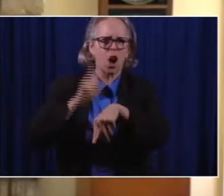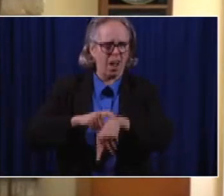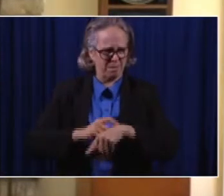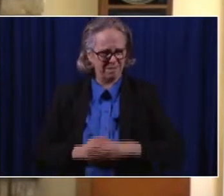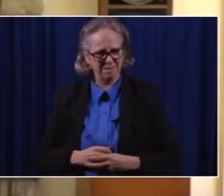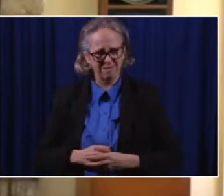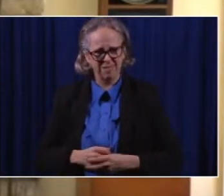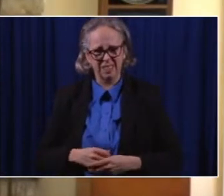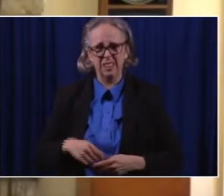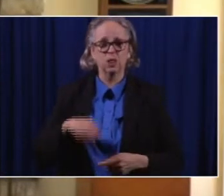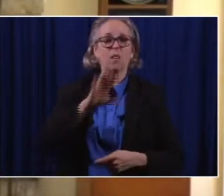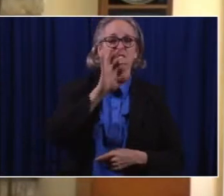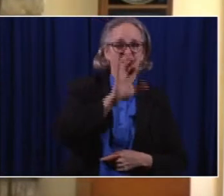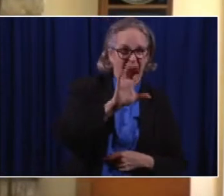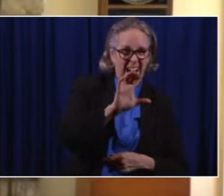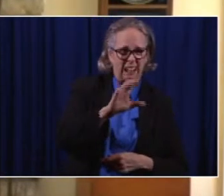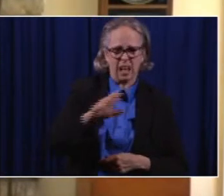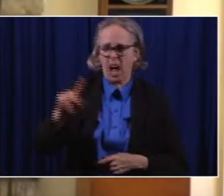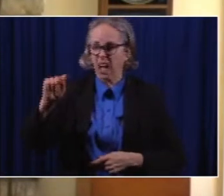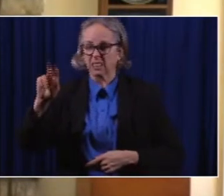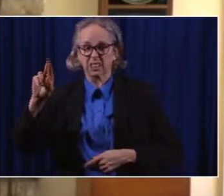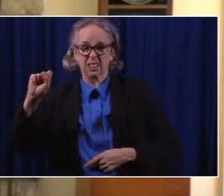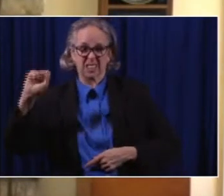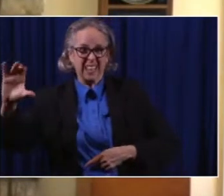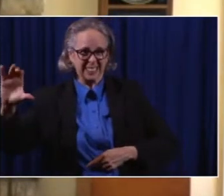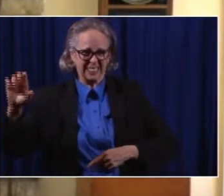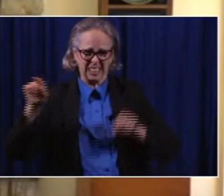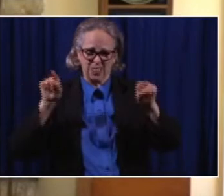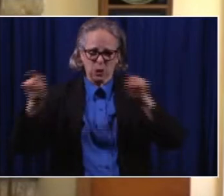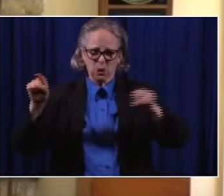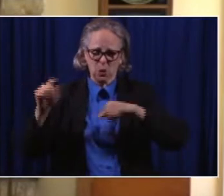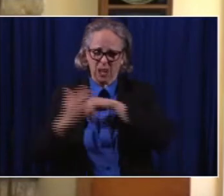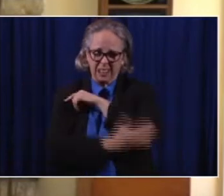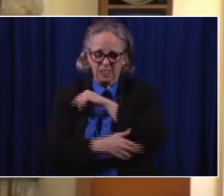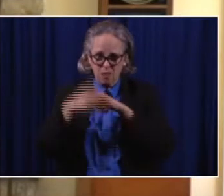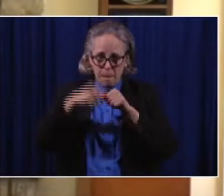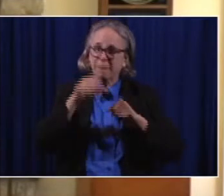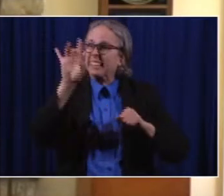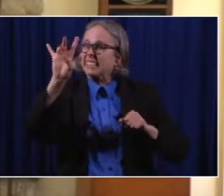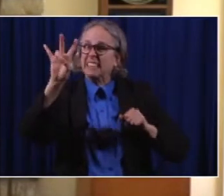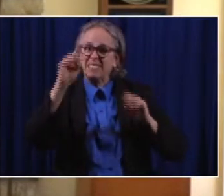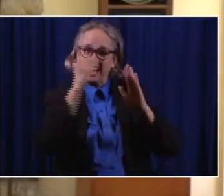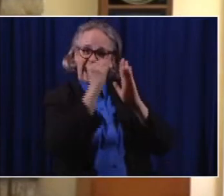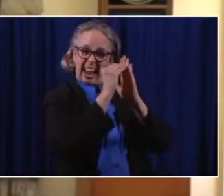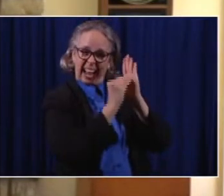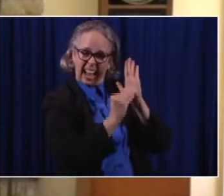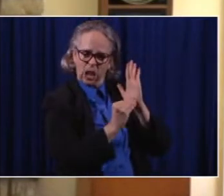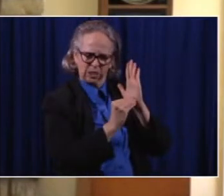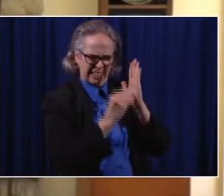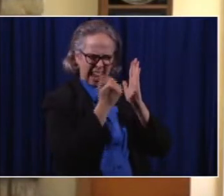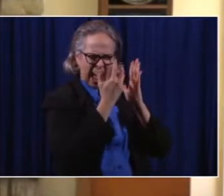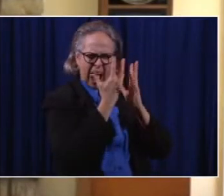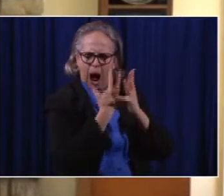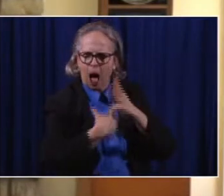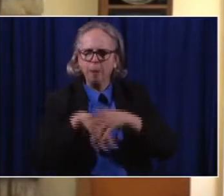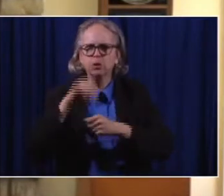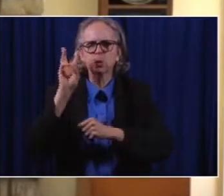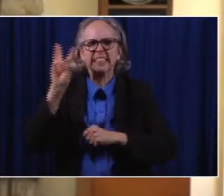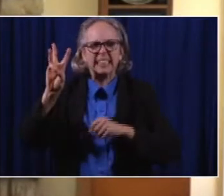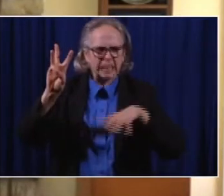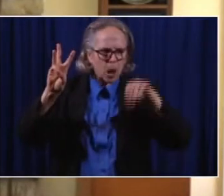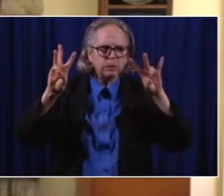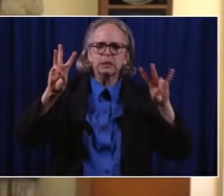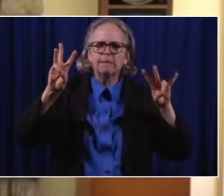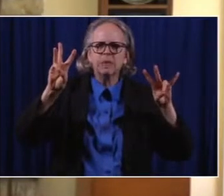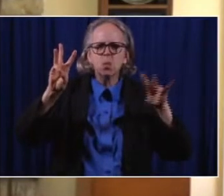alert system indicators were flagged this week. That means if that continues growth, that they would turn purple next week.